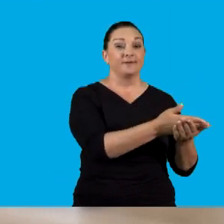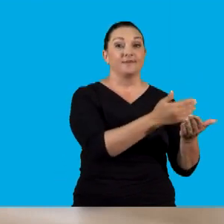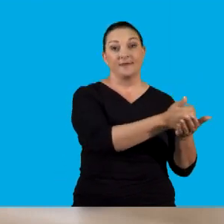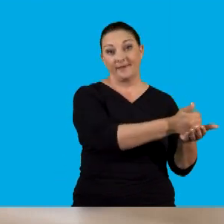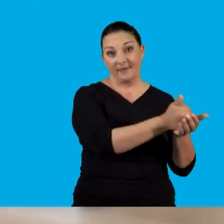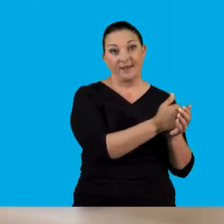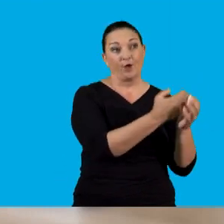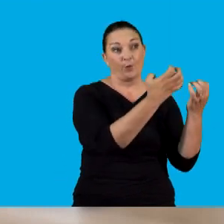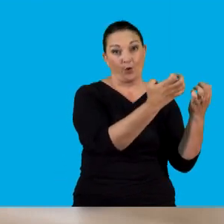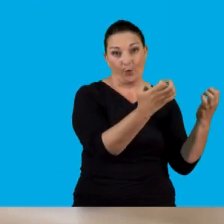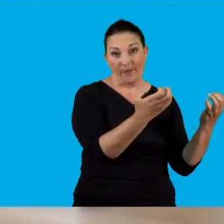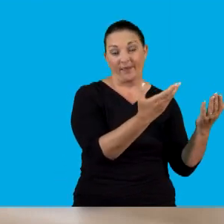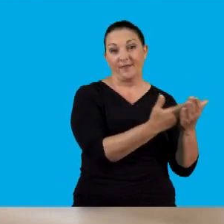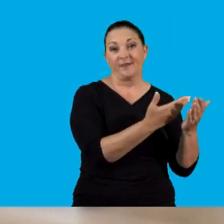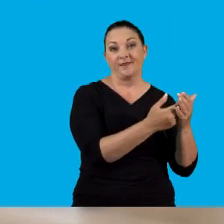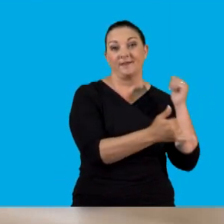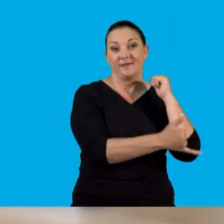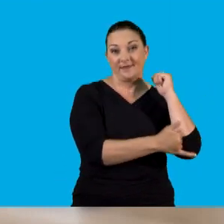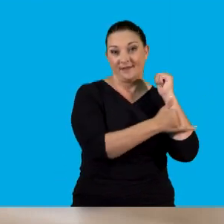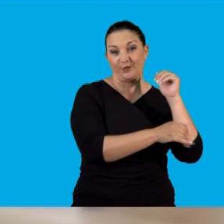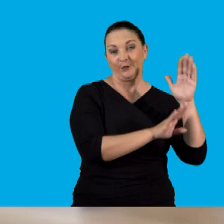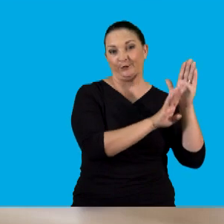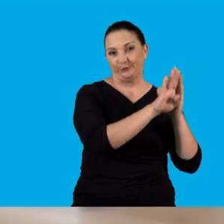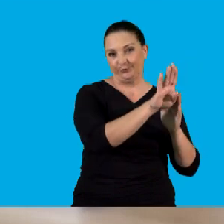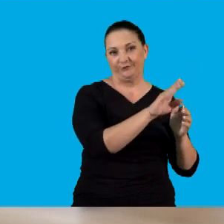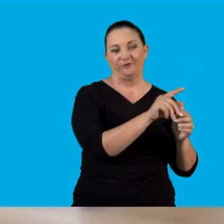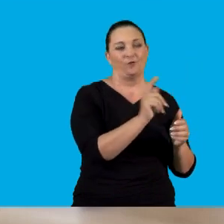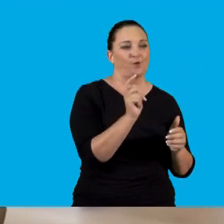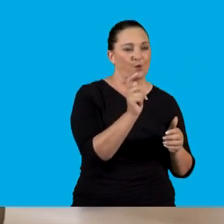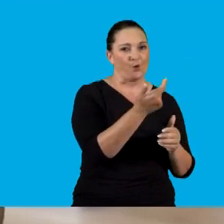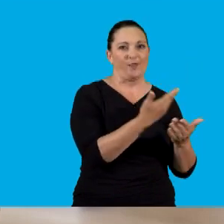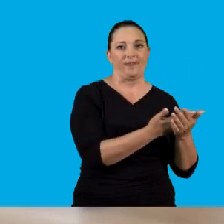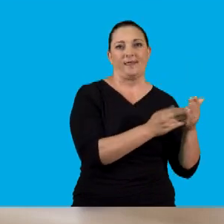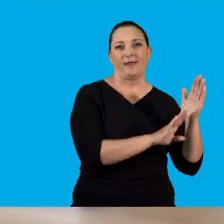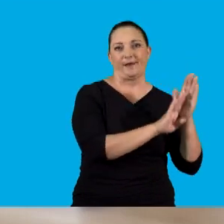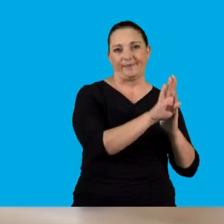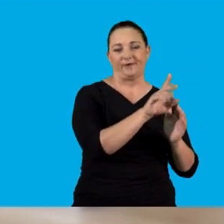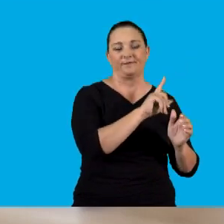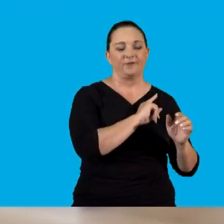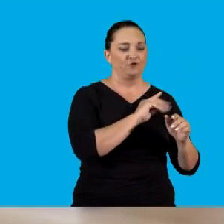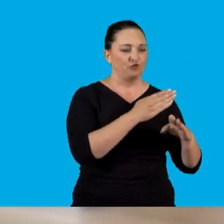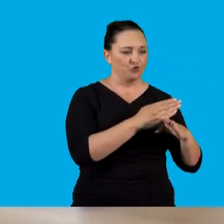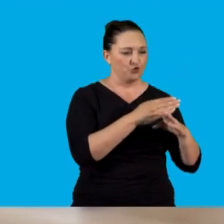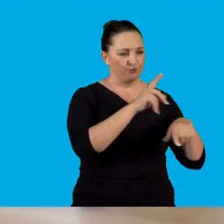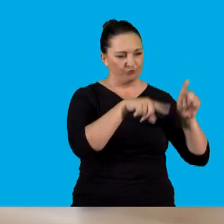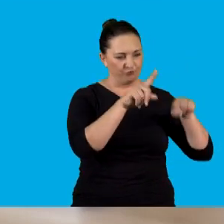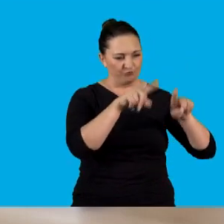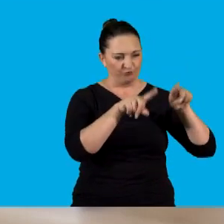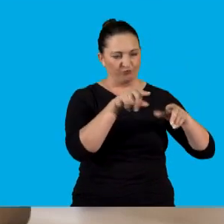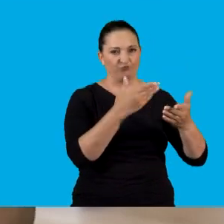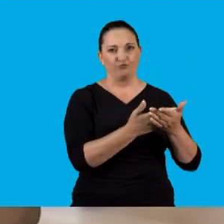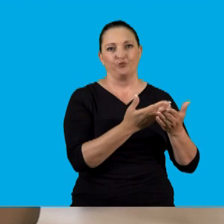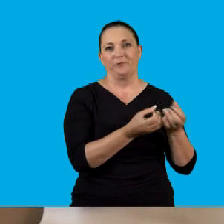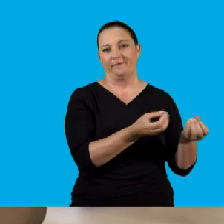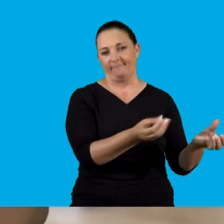the country, which makes the living better for each and every person. Hence, they provide different job opportunities for different